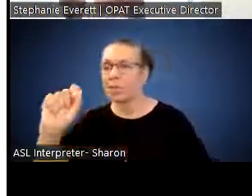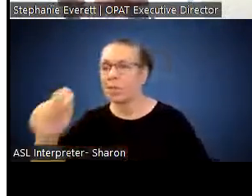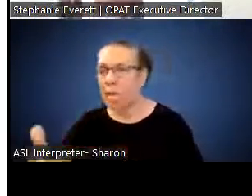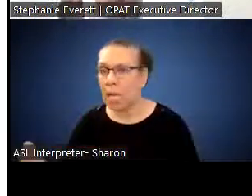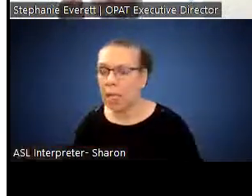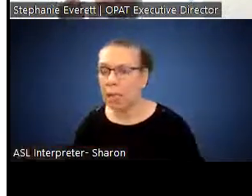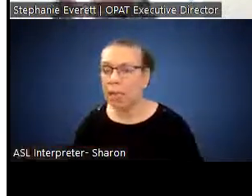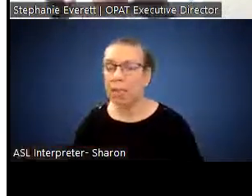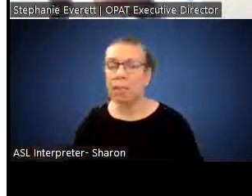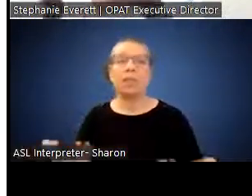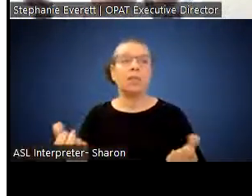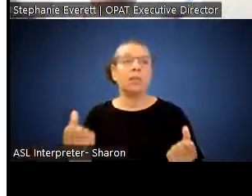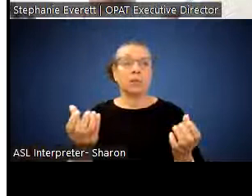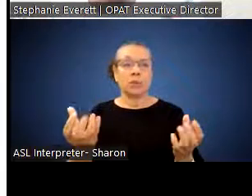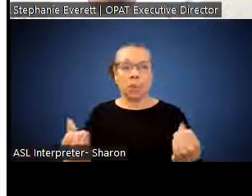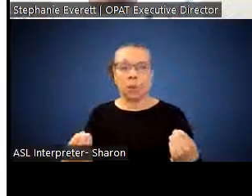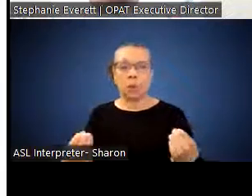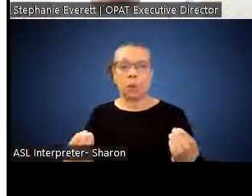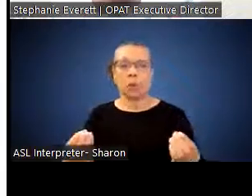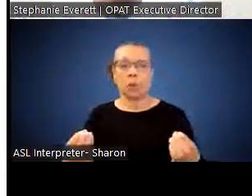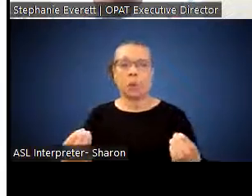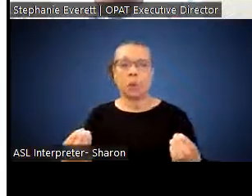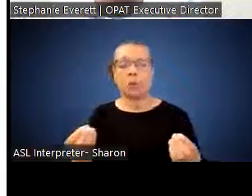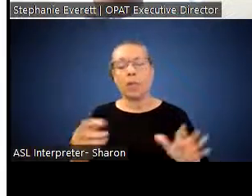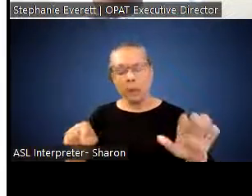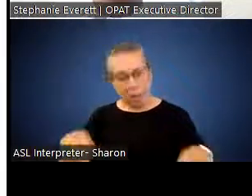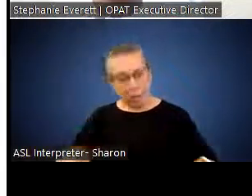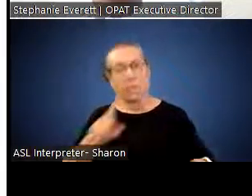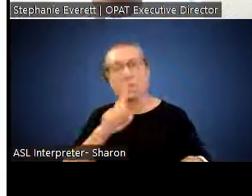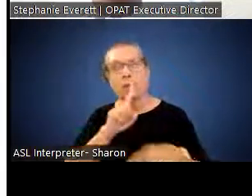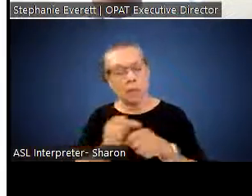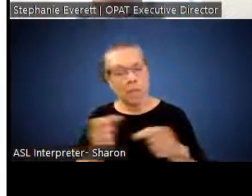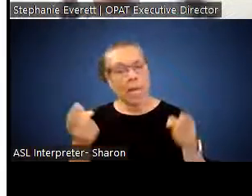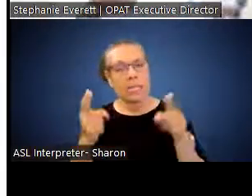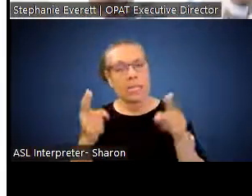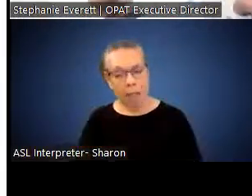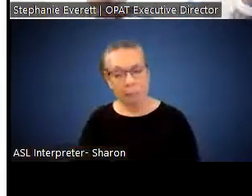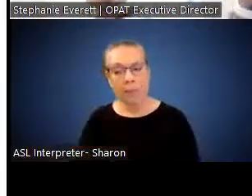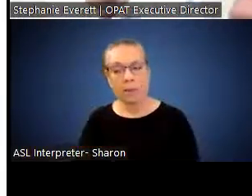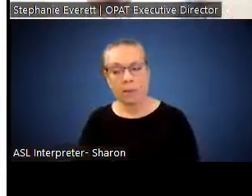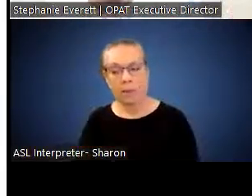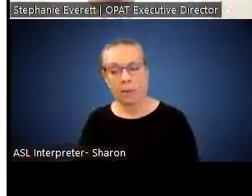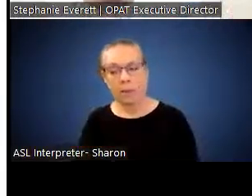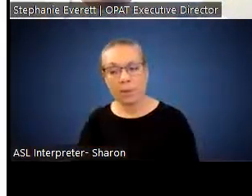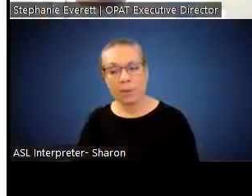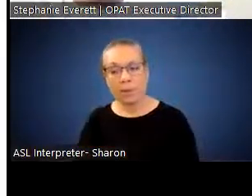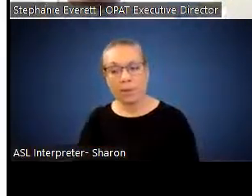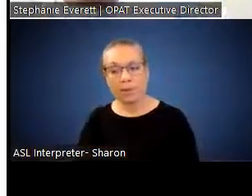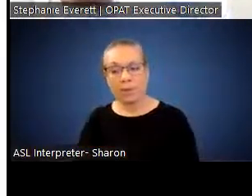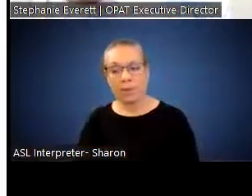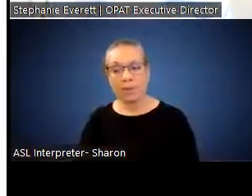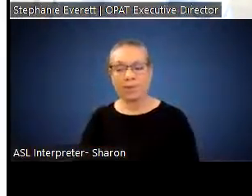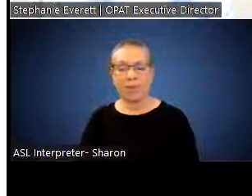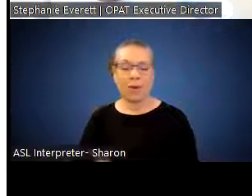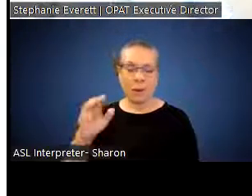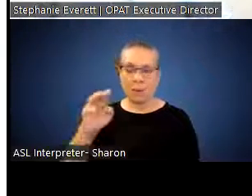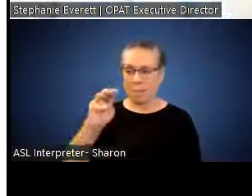to make sure that, as you know, we've had this happen in the first CRB meeting, on May